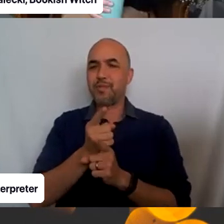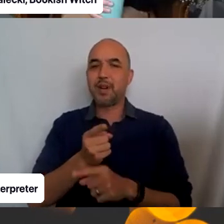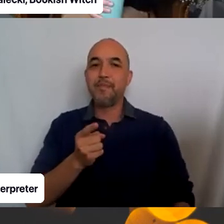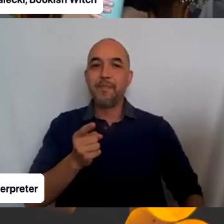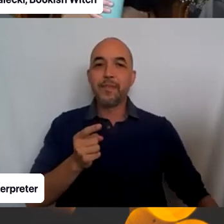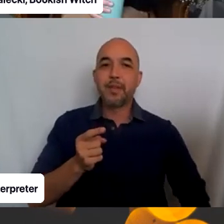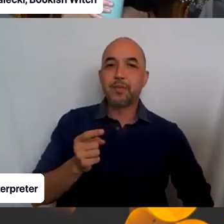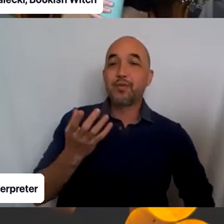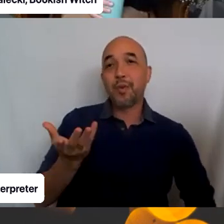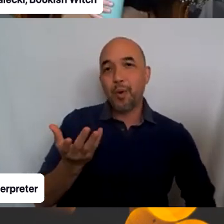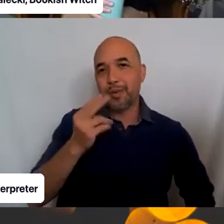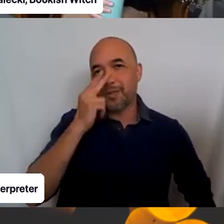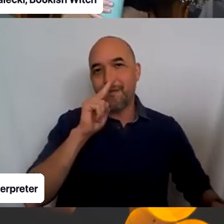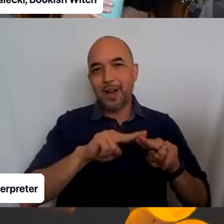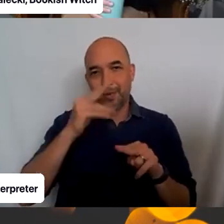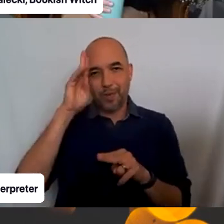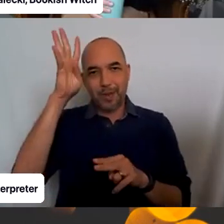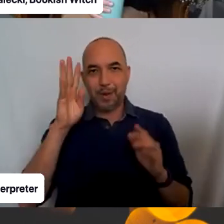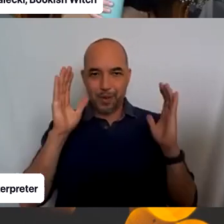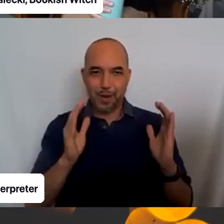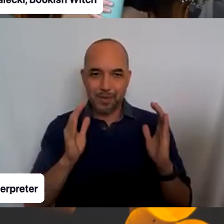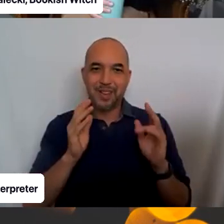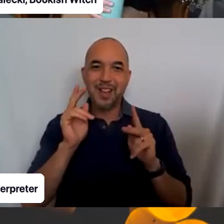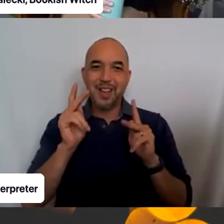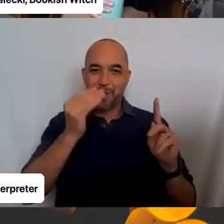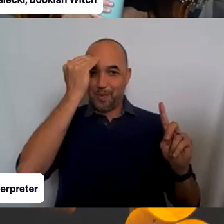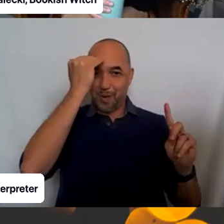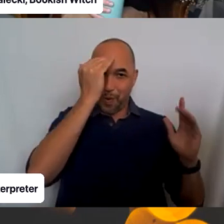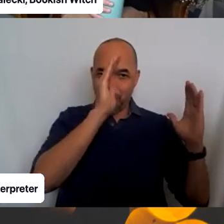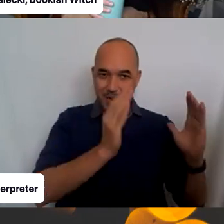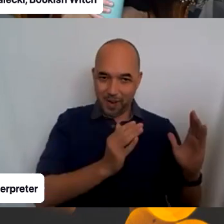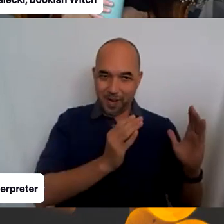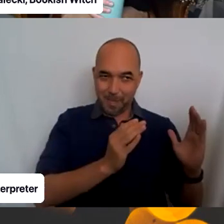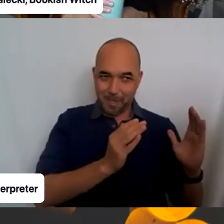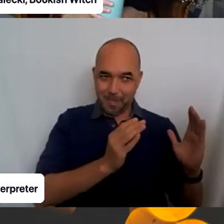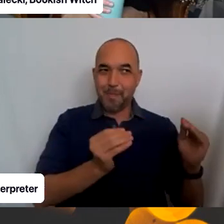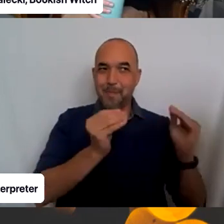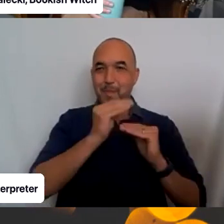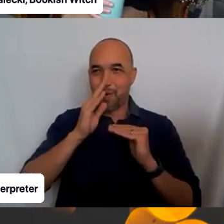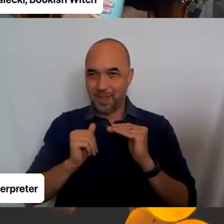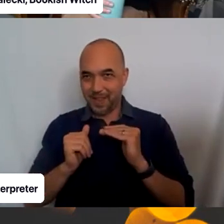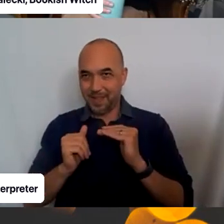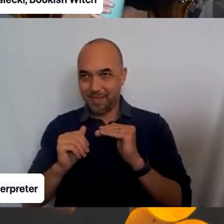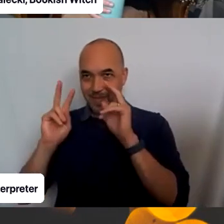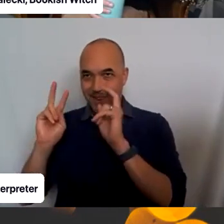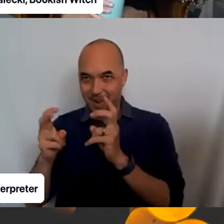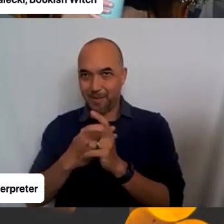that people know the comp titles more than they know the name of the book. I'm like, fine by